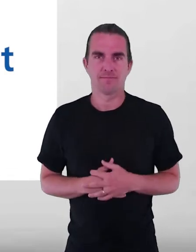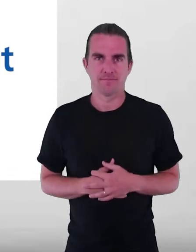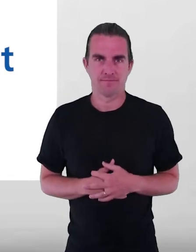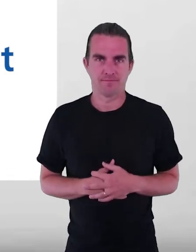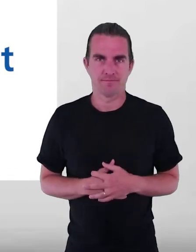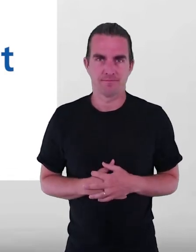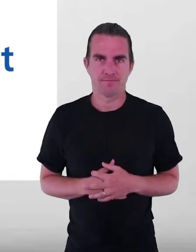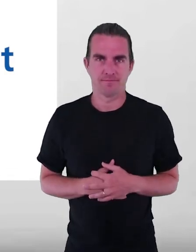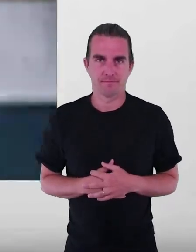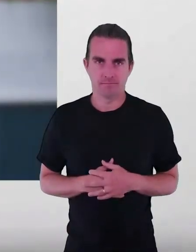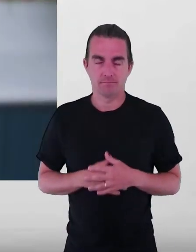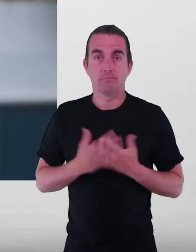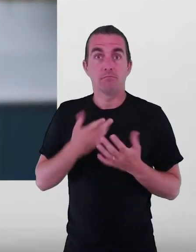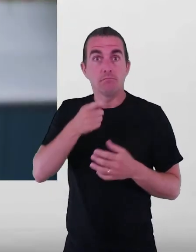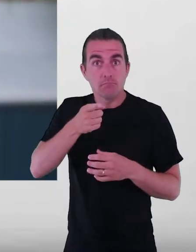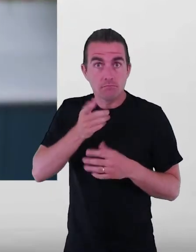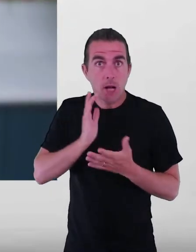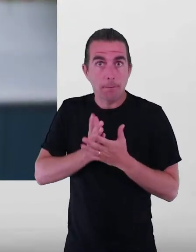test.